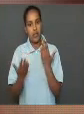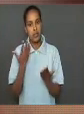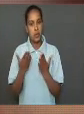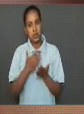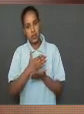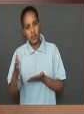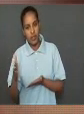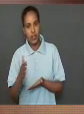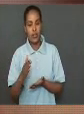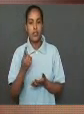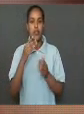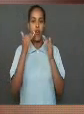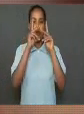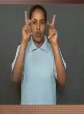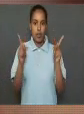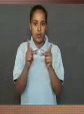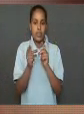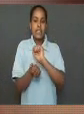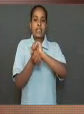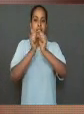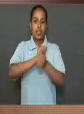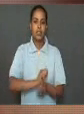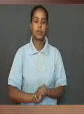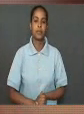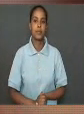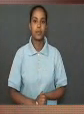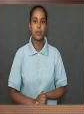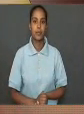it, the volume will change.